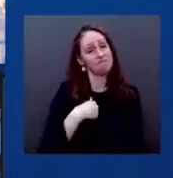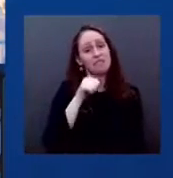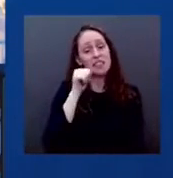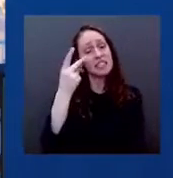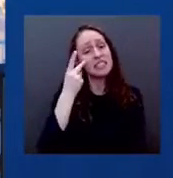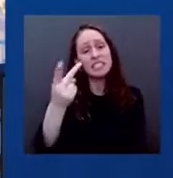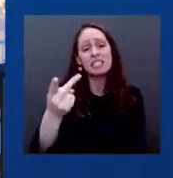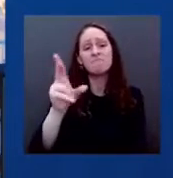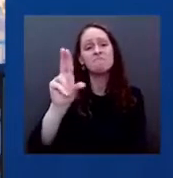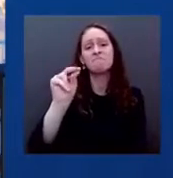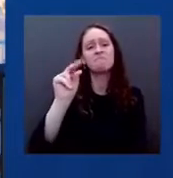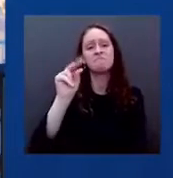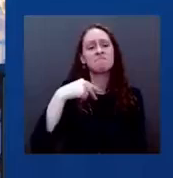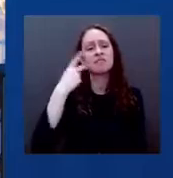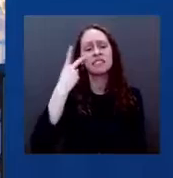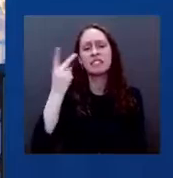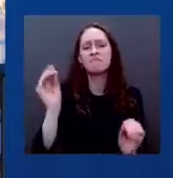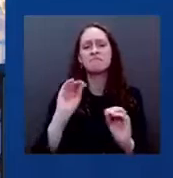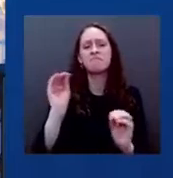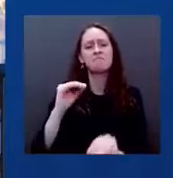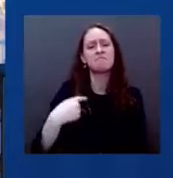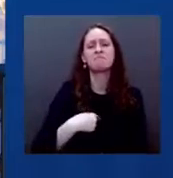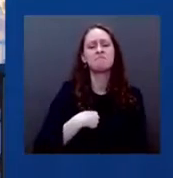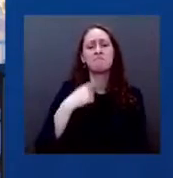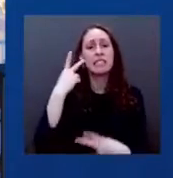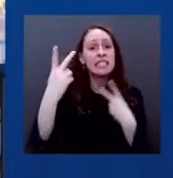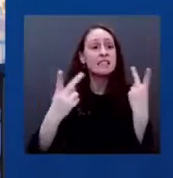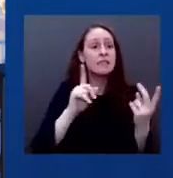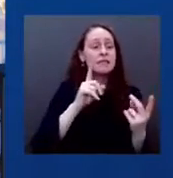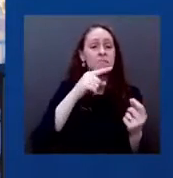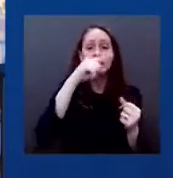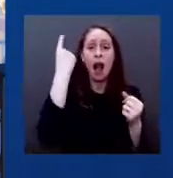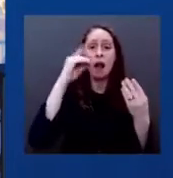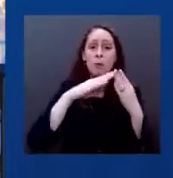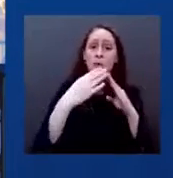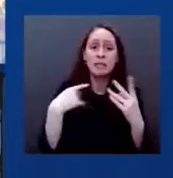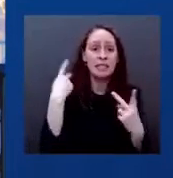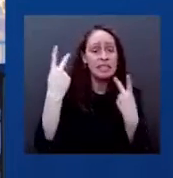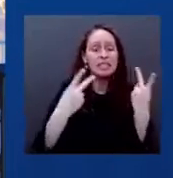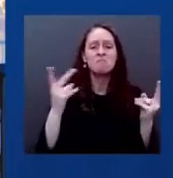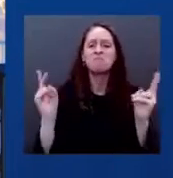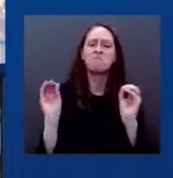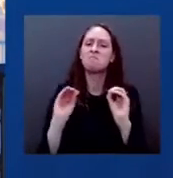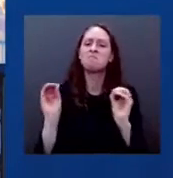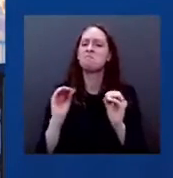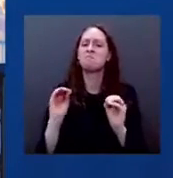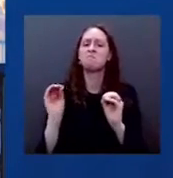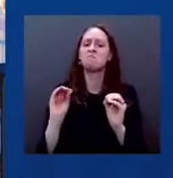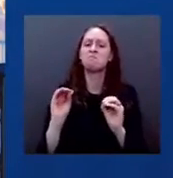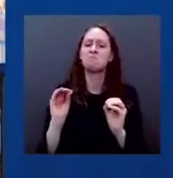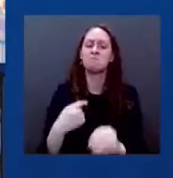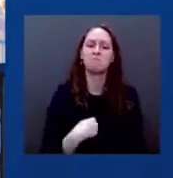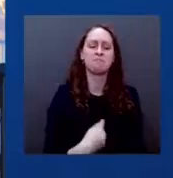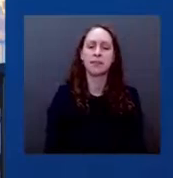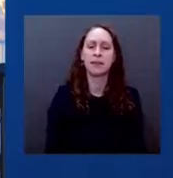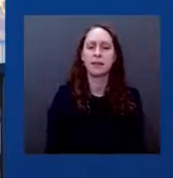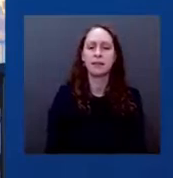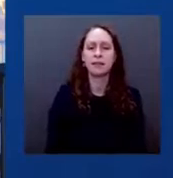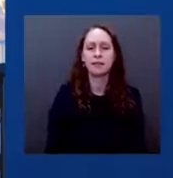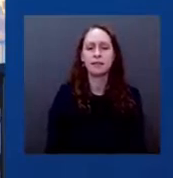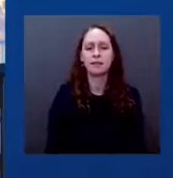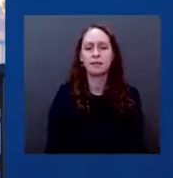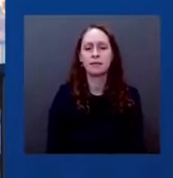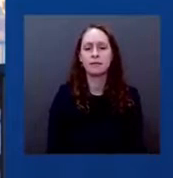Swerner, countless others, known and unknown. I did not walk in the shoes of generations of students who walked